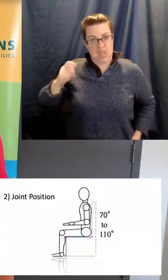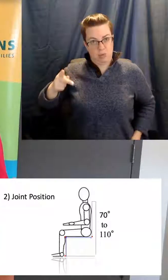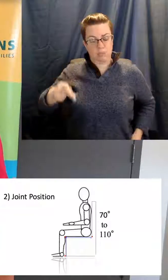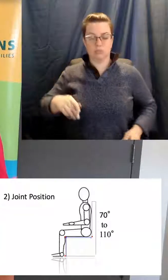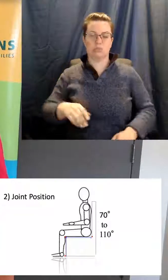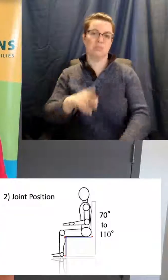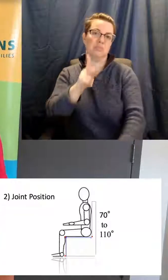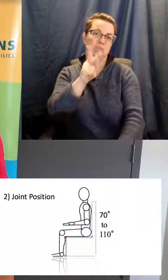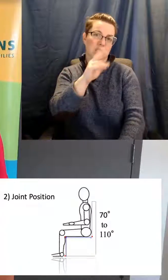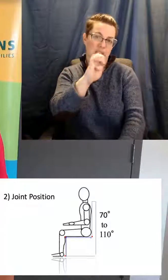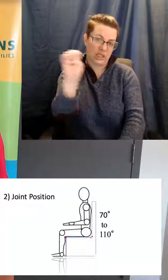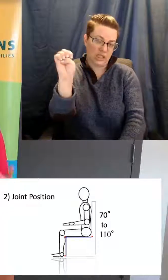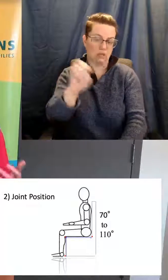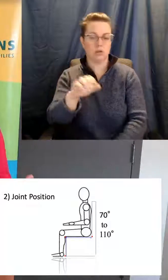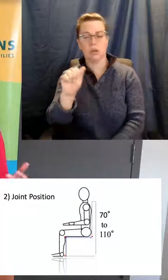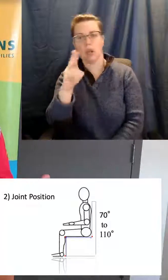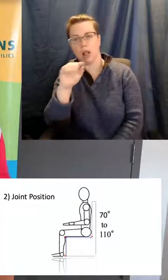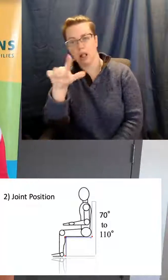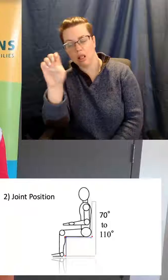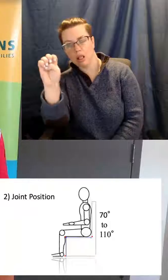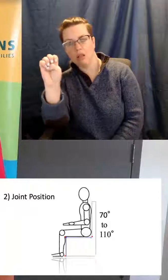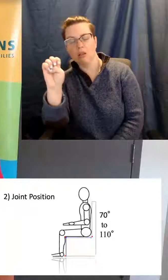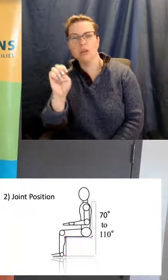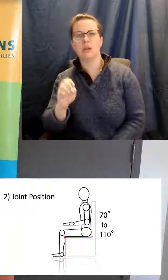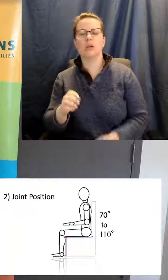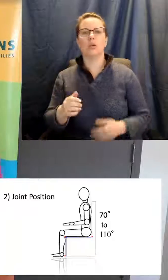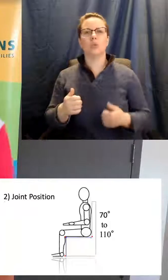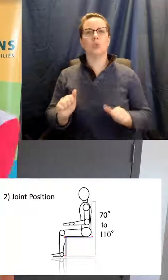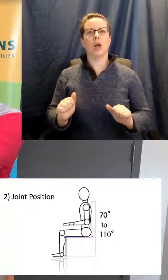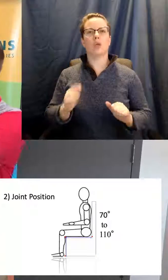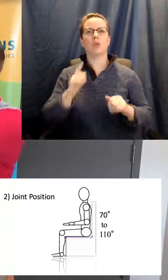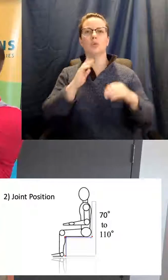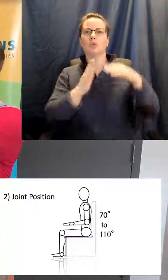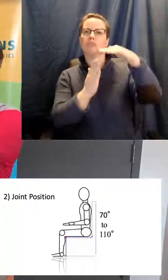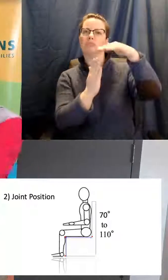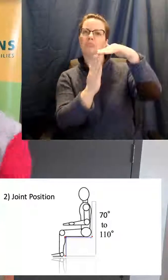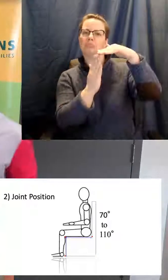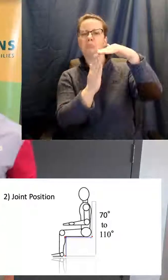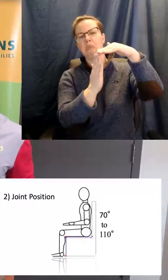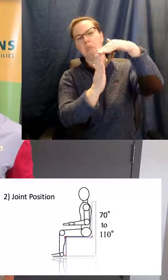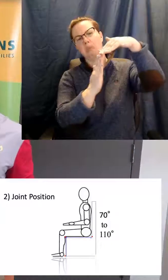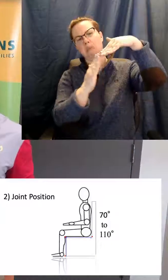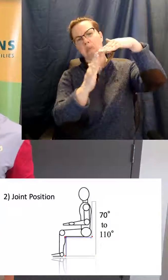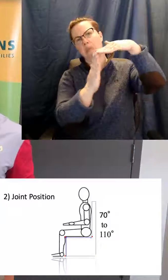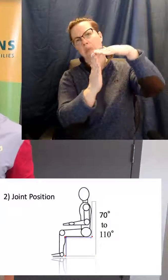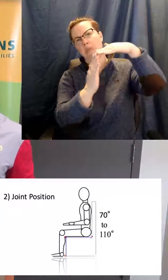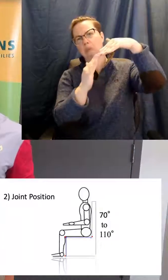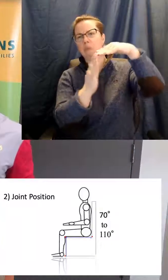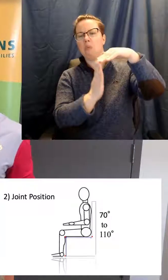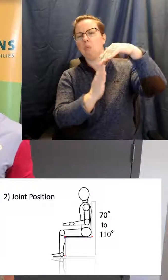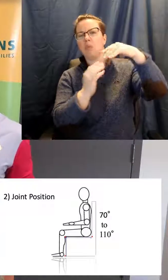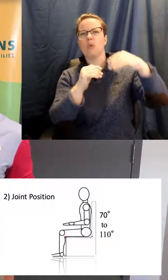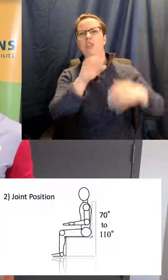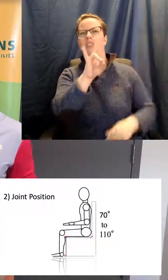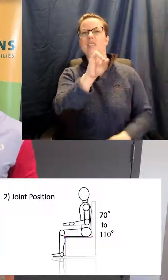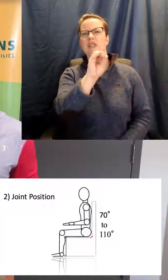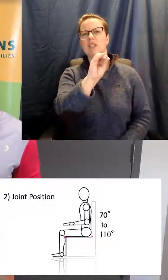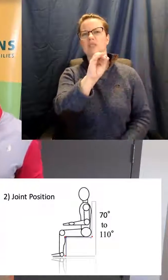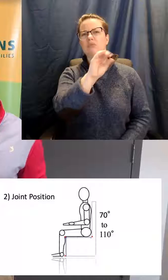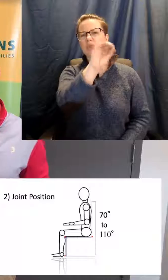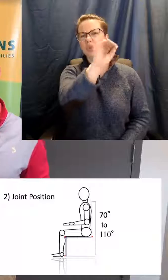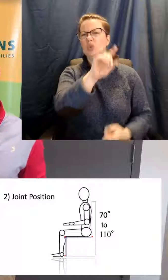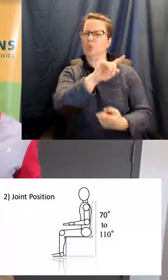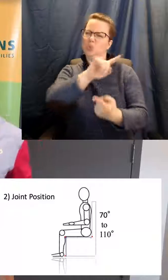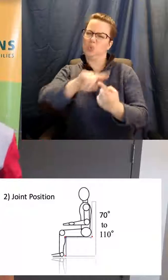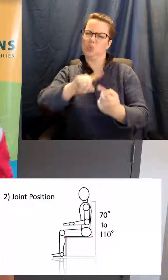70 and 110 degrees. I usually just say 90 degrees, so that's not a 90 degree there, right? So when